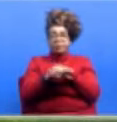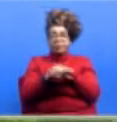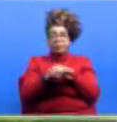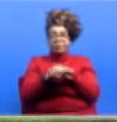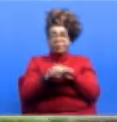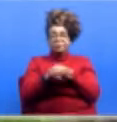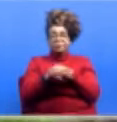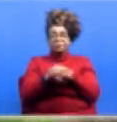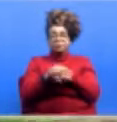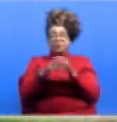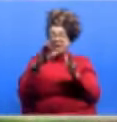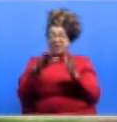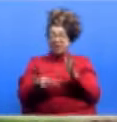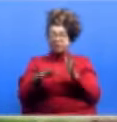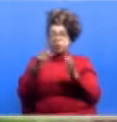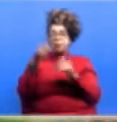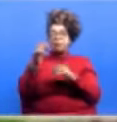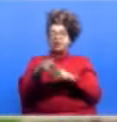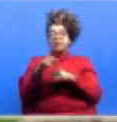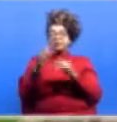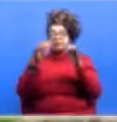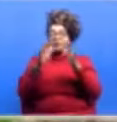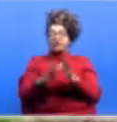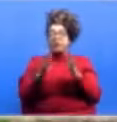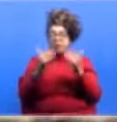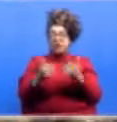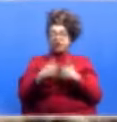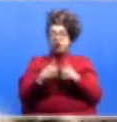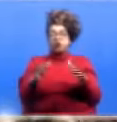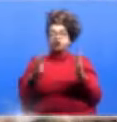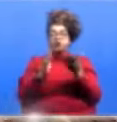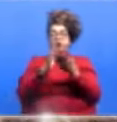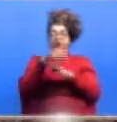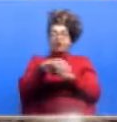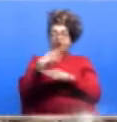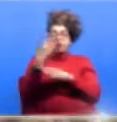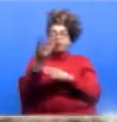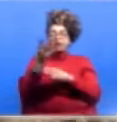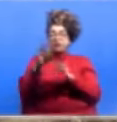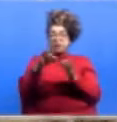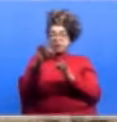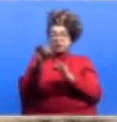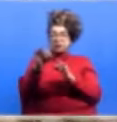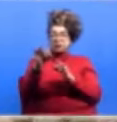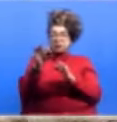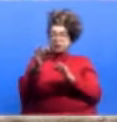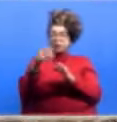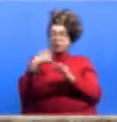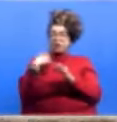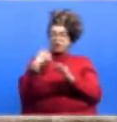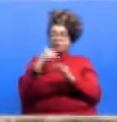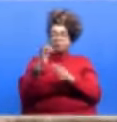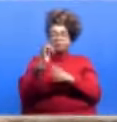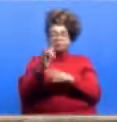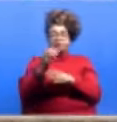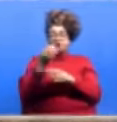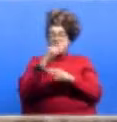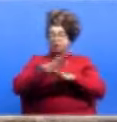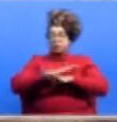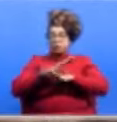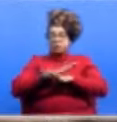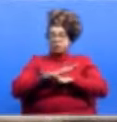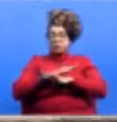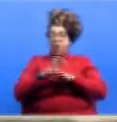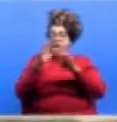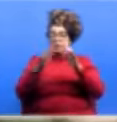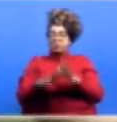In less than a month, the farmers here have lost over 400 acres of crops, staring at losses and food security. Farmers